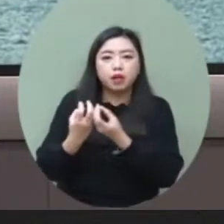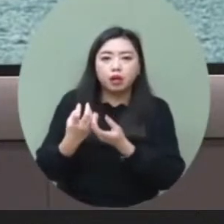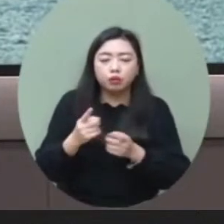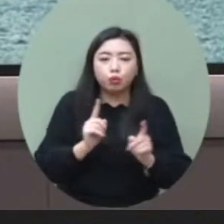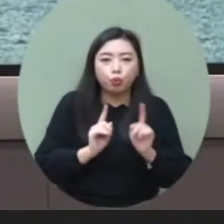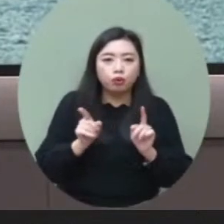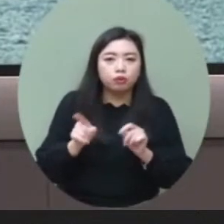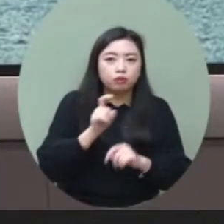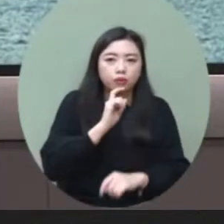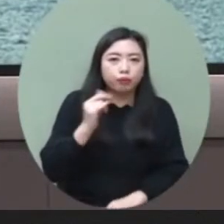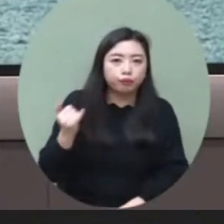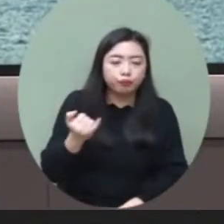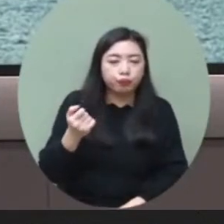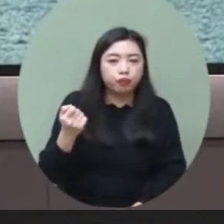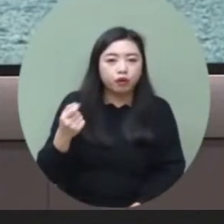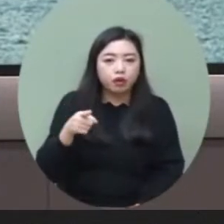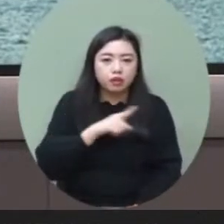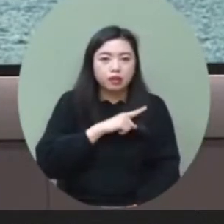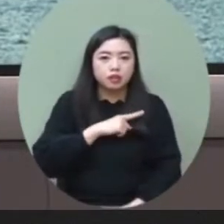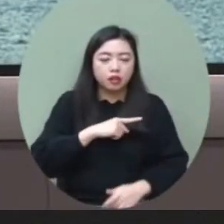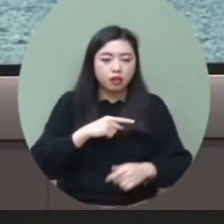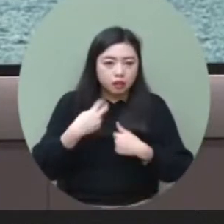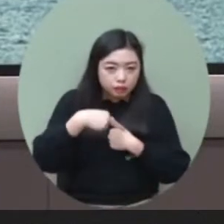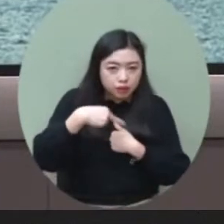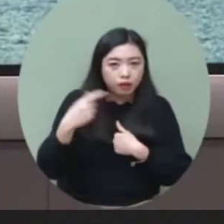preliminary positive.